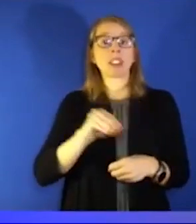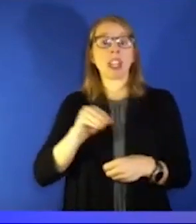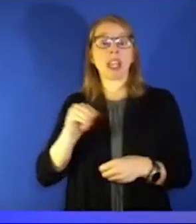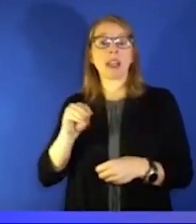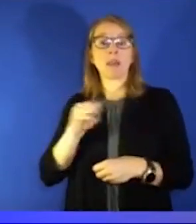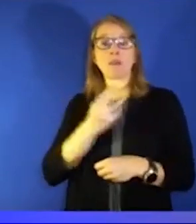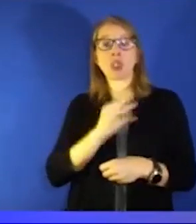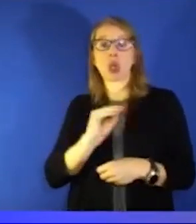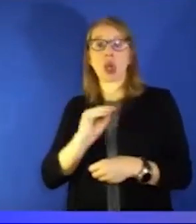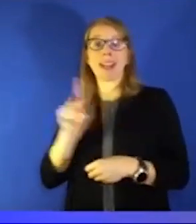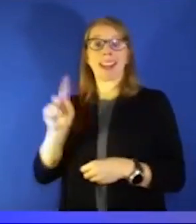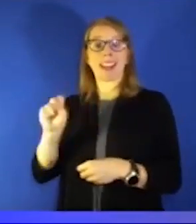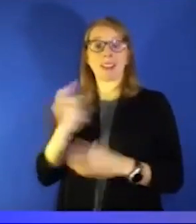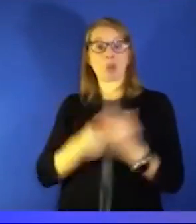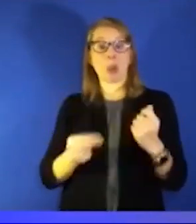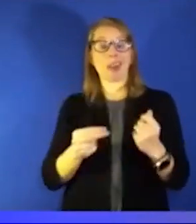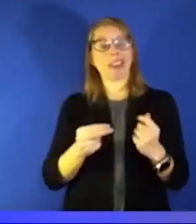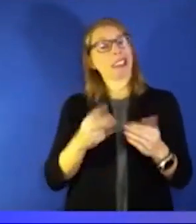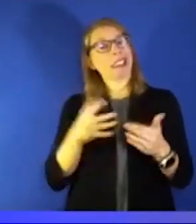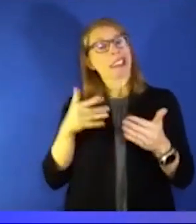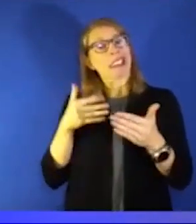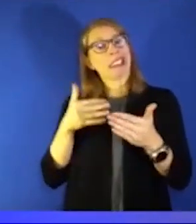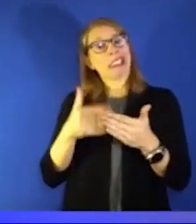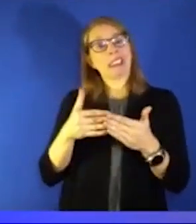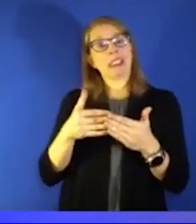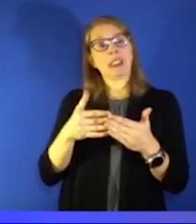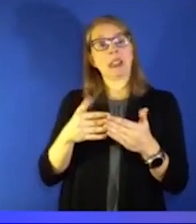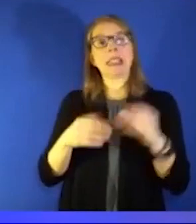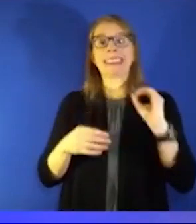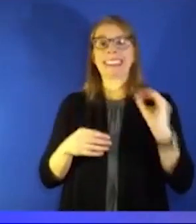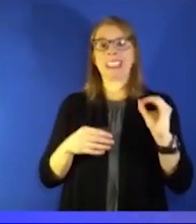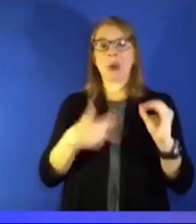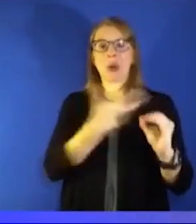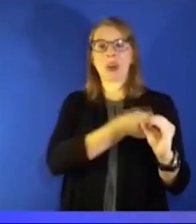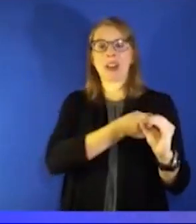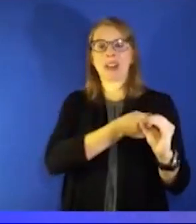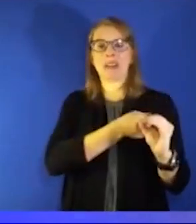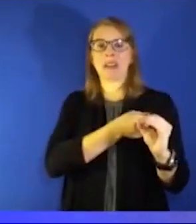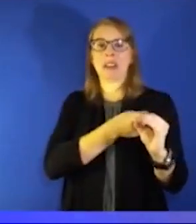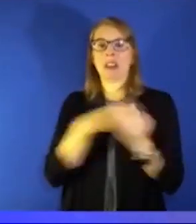way to go for people that have had 0 doses, rather than talk about